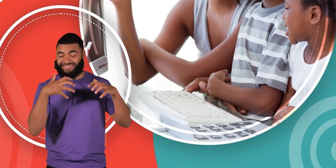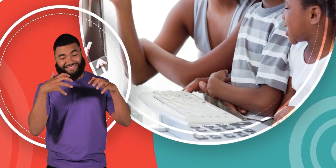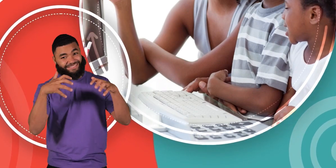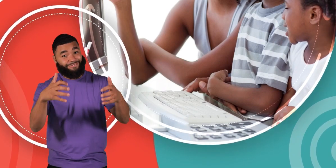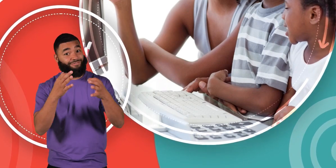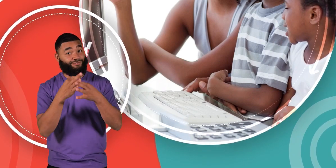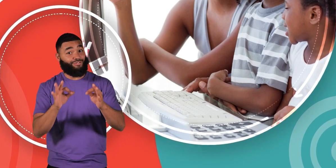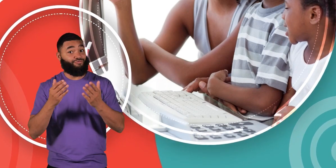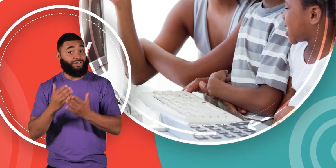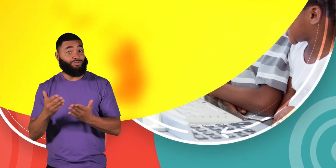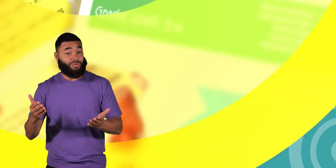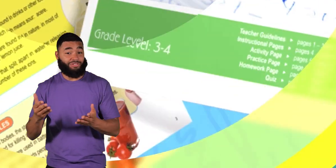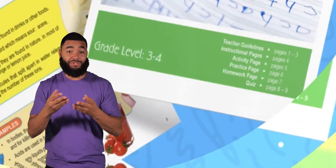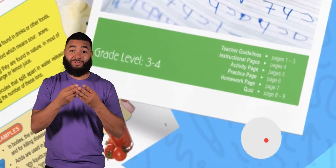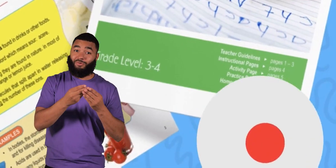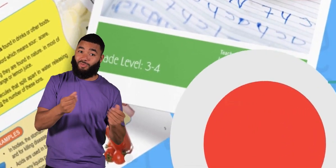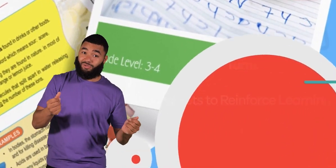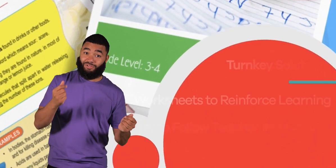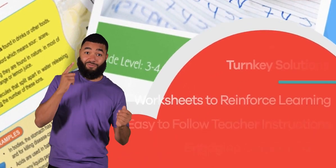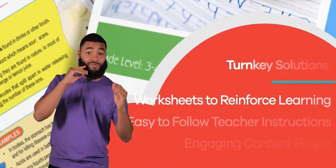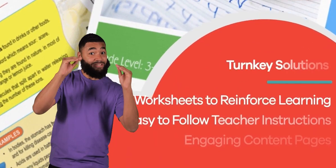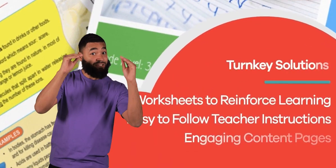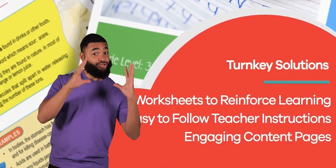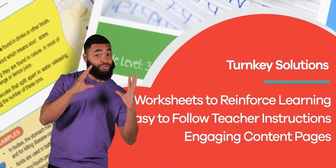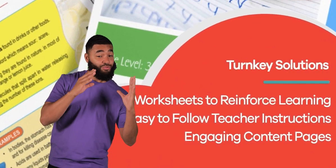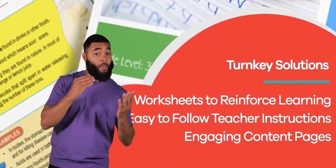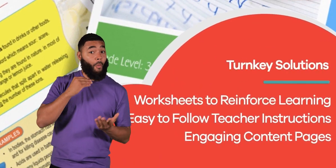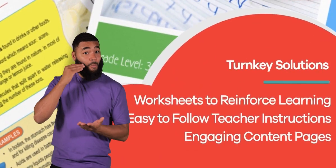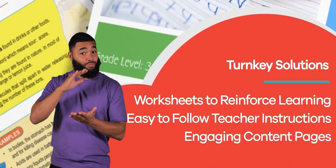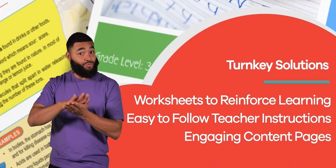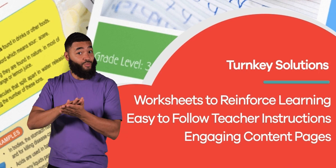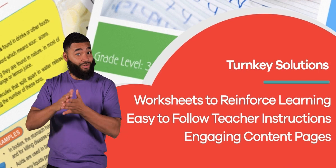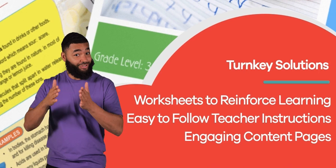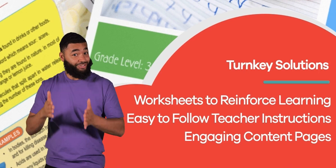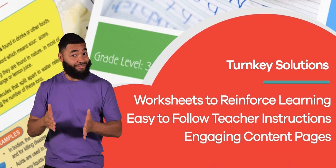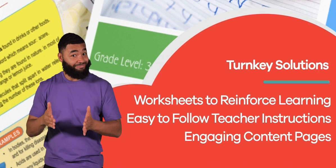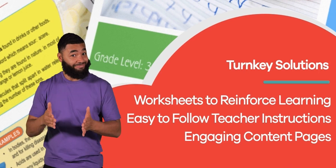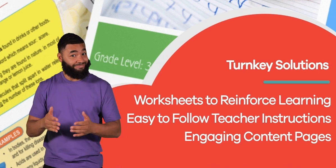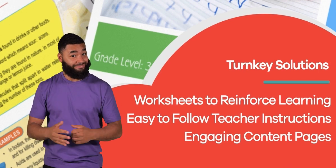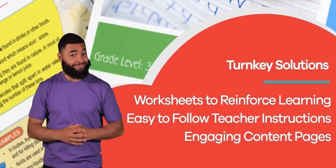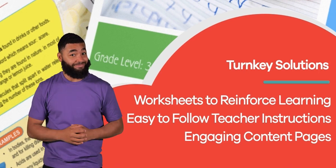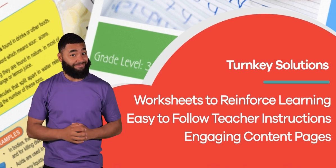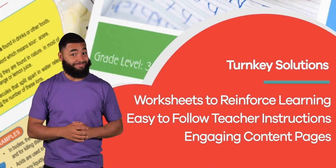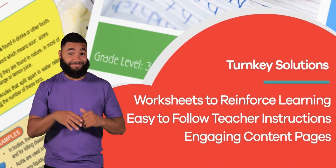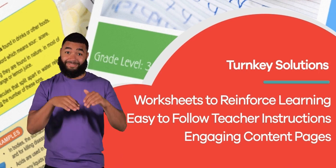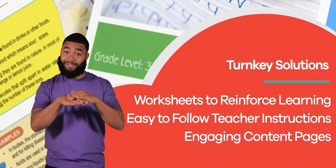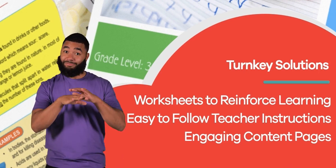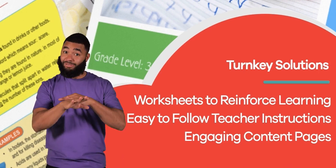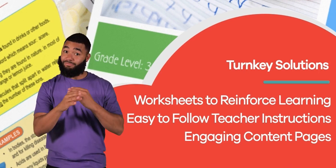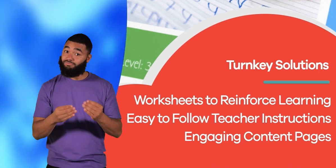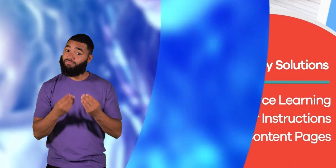thousands of free resources and turnkey solutions for teachers and homeschoolers.